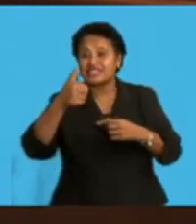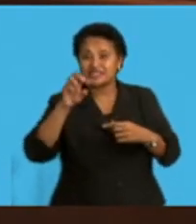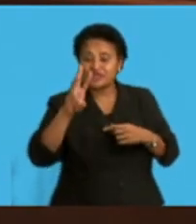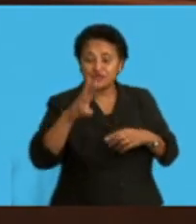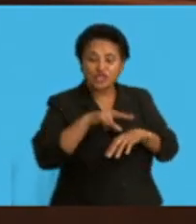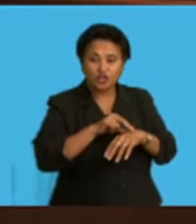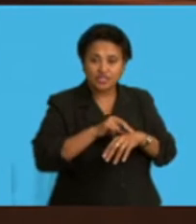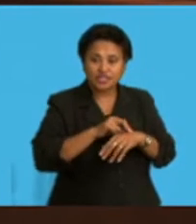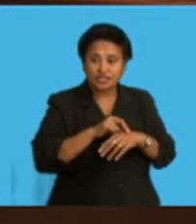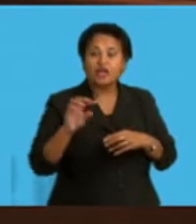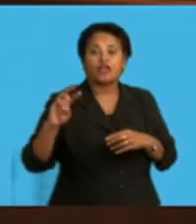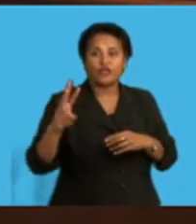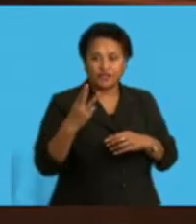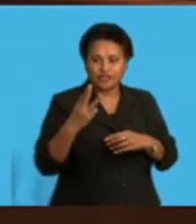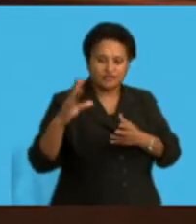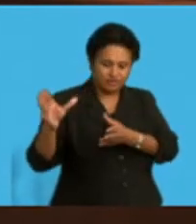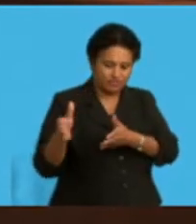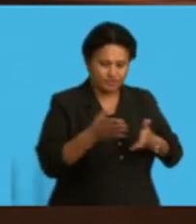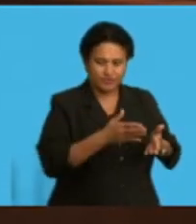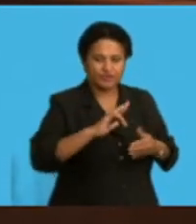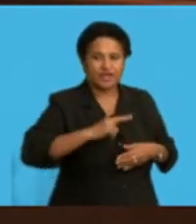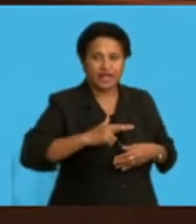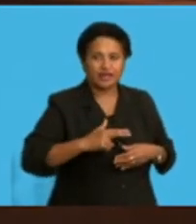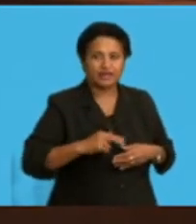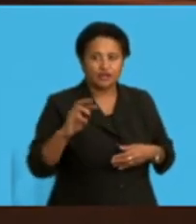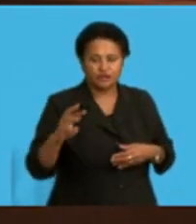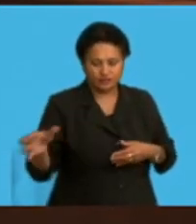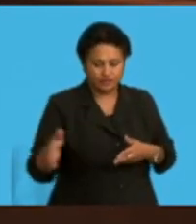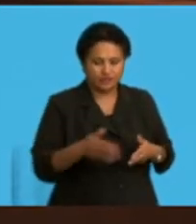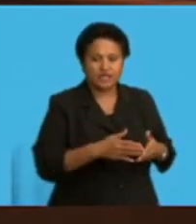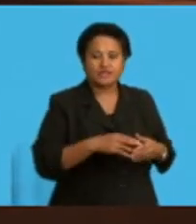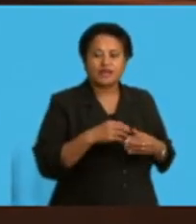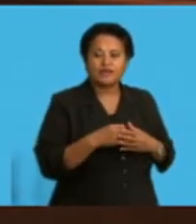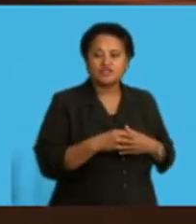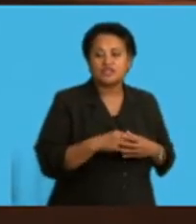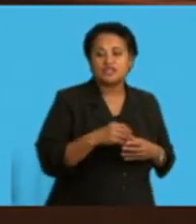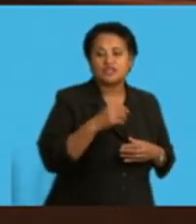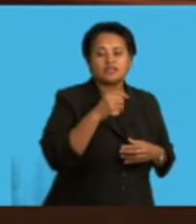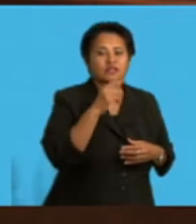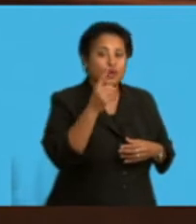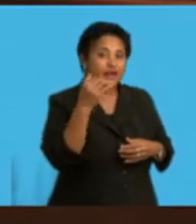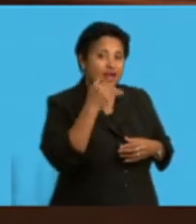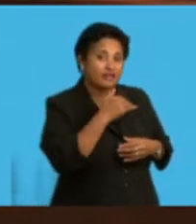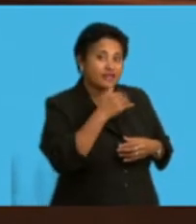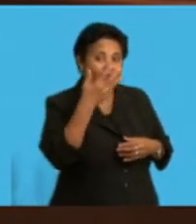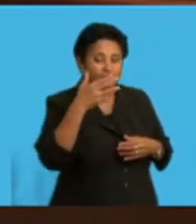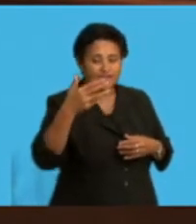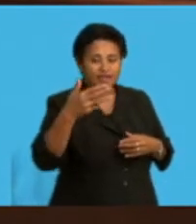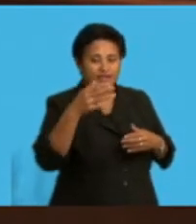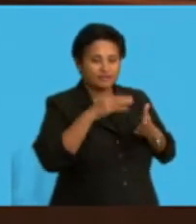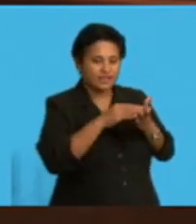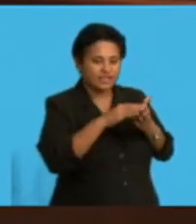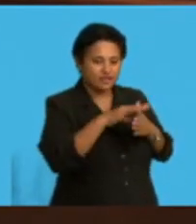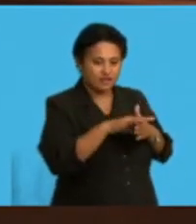be recruited in the third trench. Around $59 million has been allocated for doctors' salaries. A total of